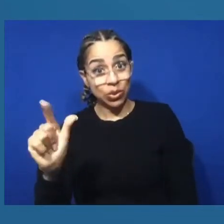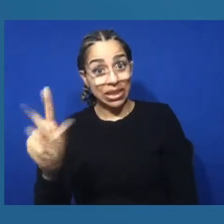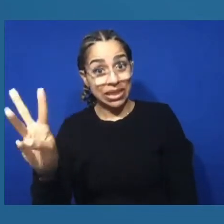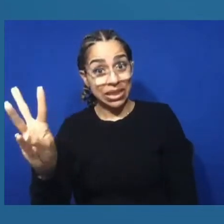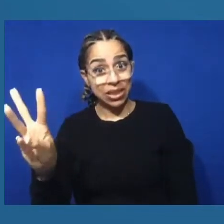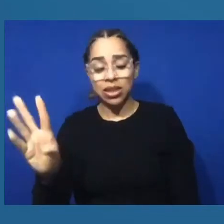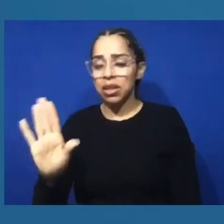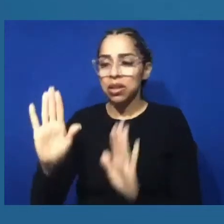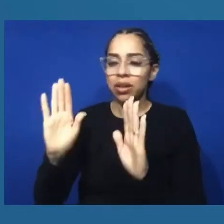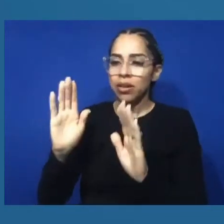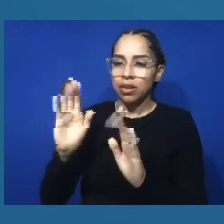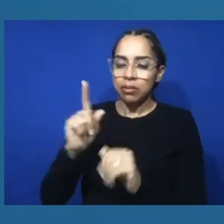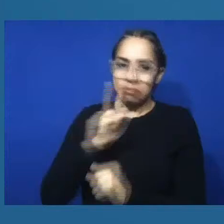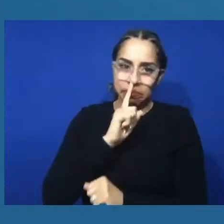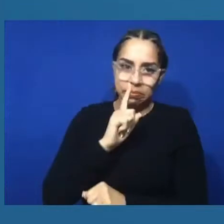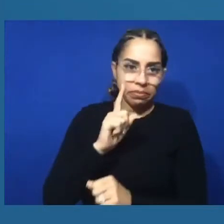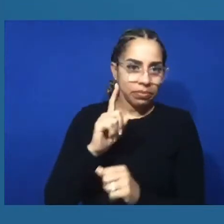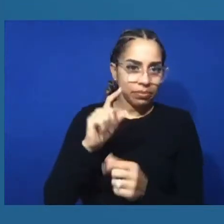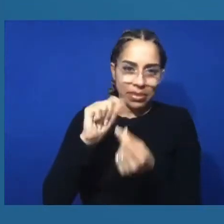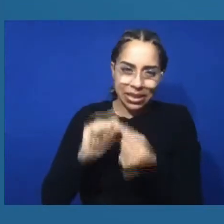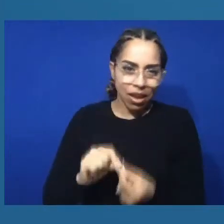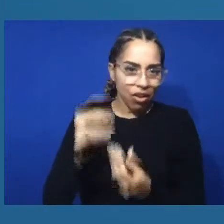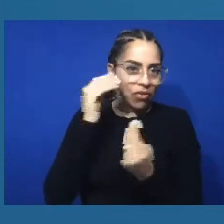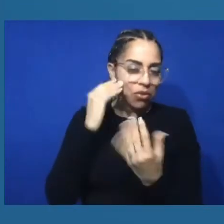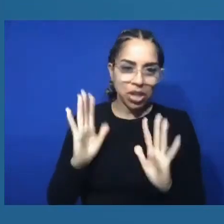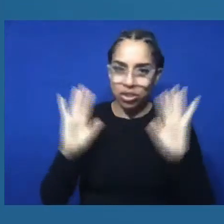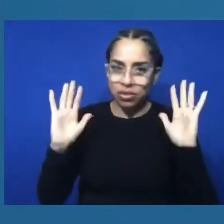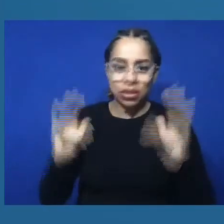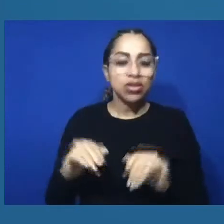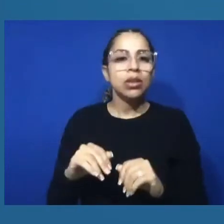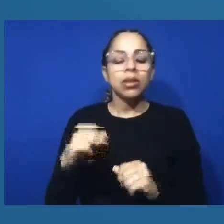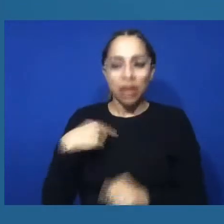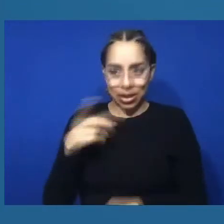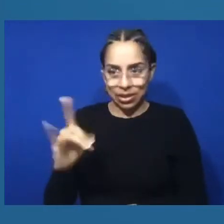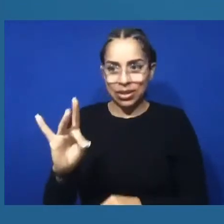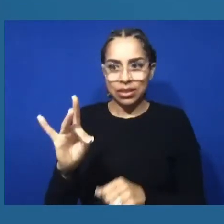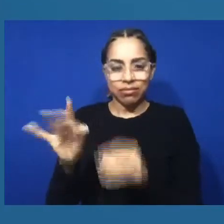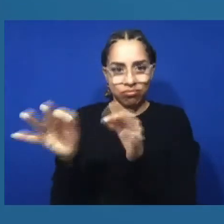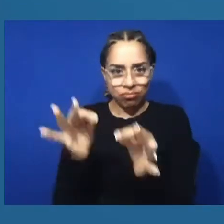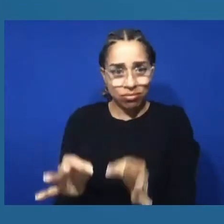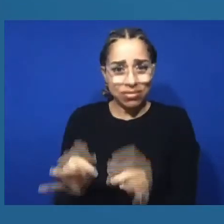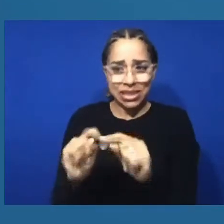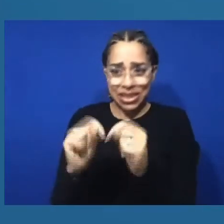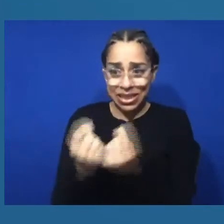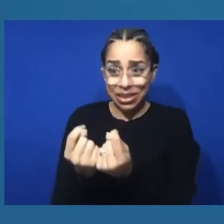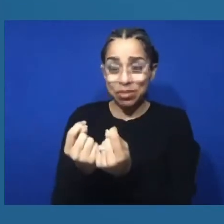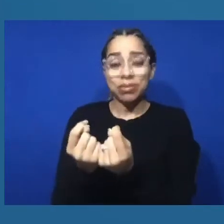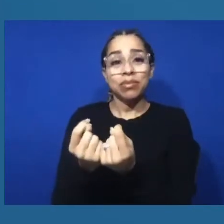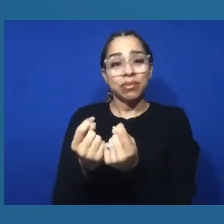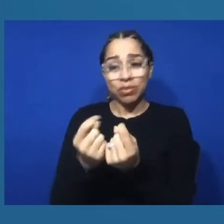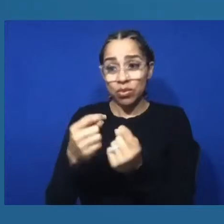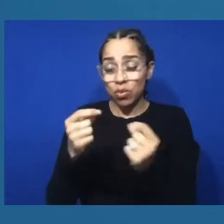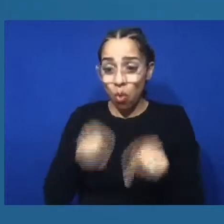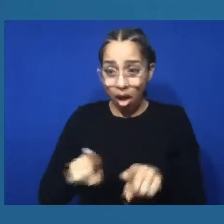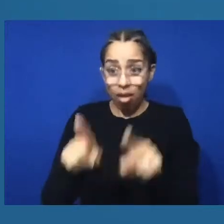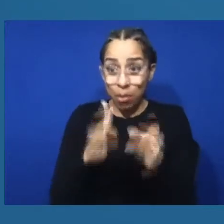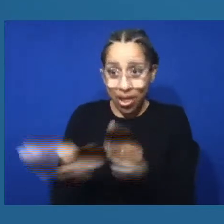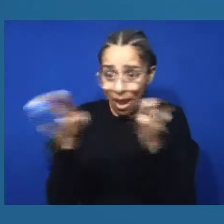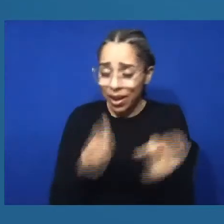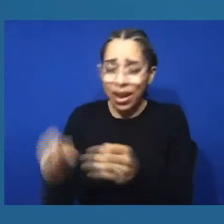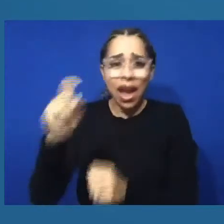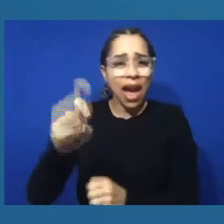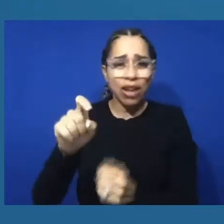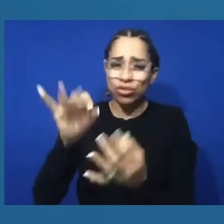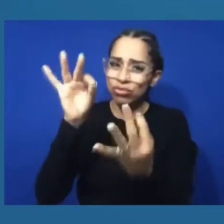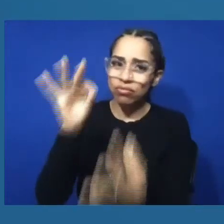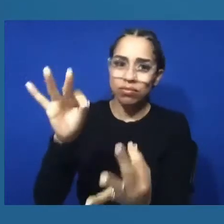now. All I know is that I said to my team, while you're studying this and getting it right, we have to get it right. We have to get this right because I believe that other